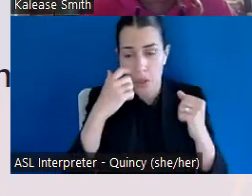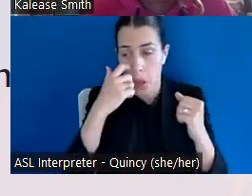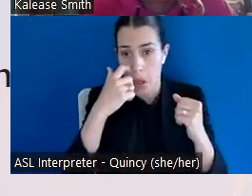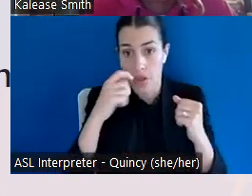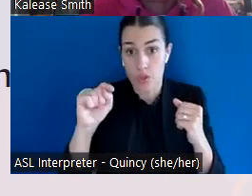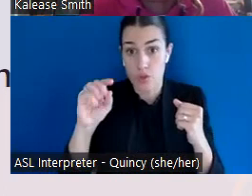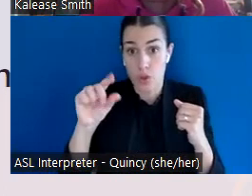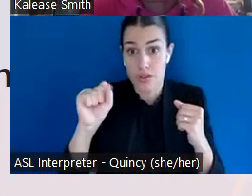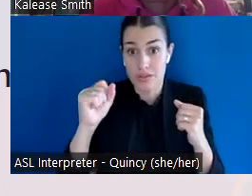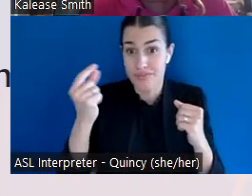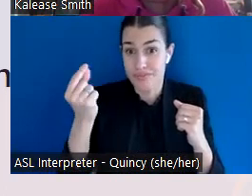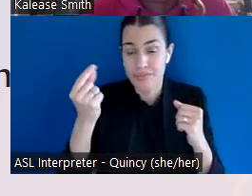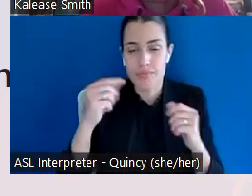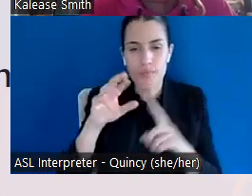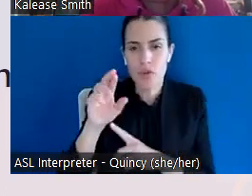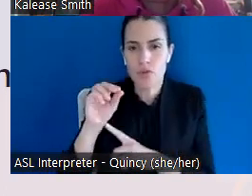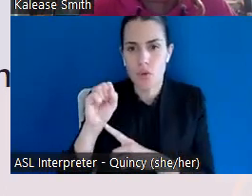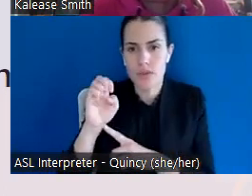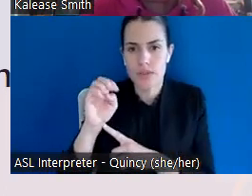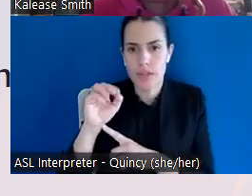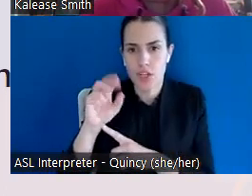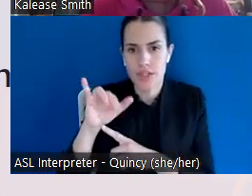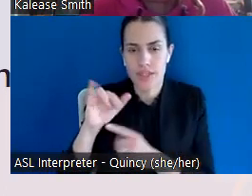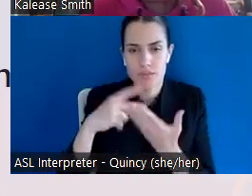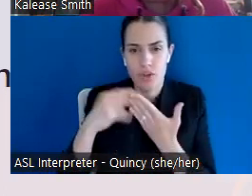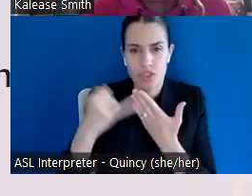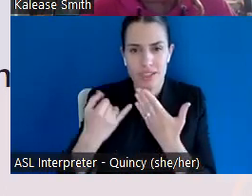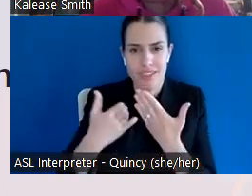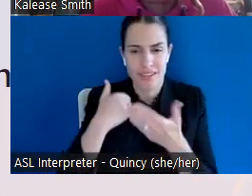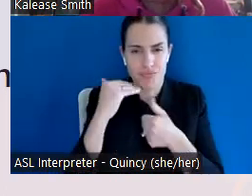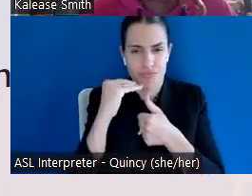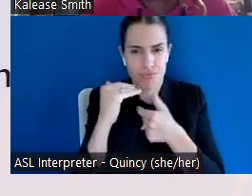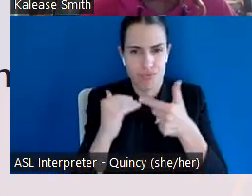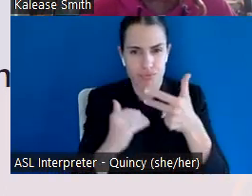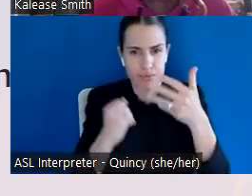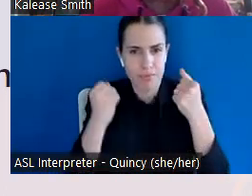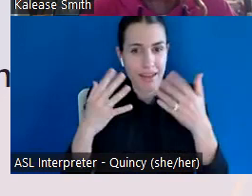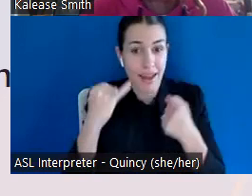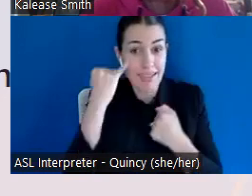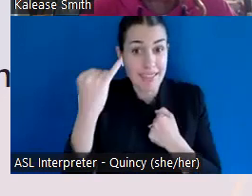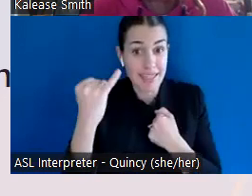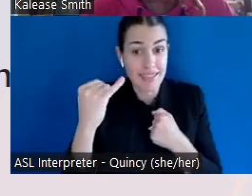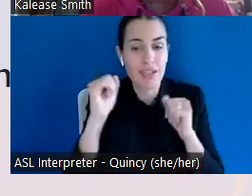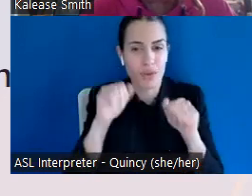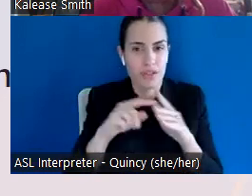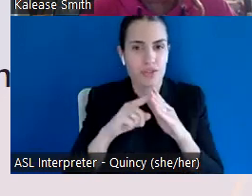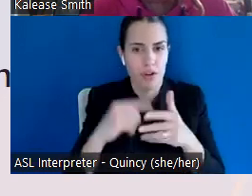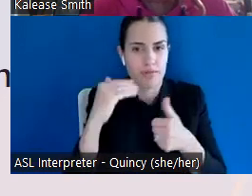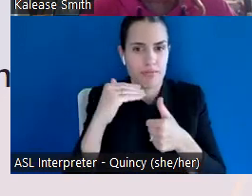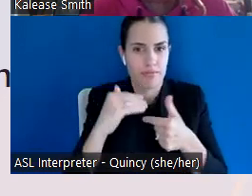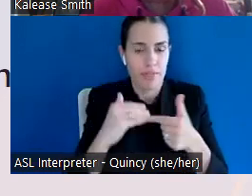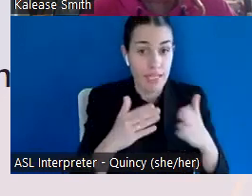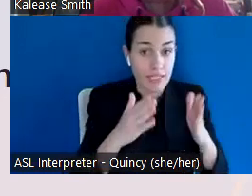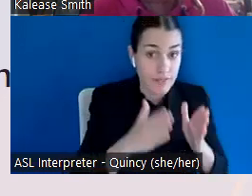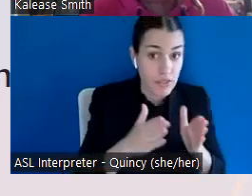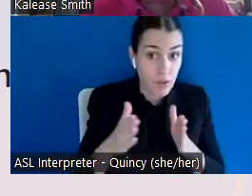things. And so our Rosemary Project has a bunch of very tangible ideas in what ourselves as individuals can do so